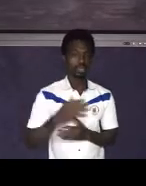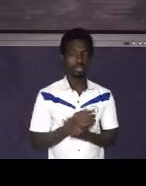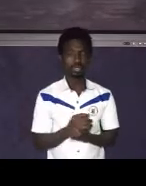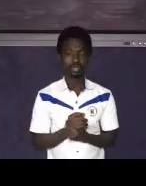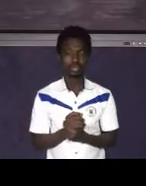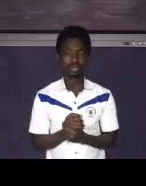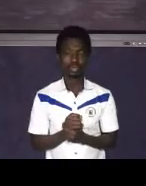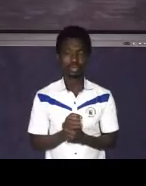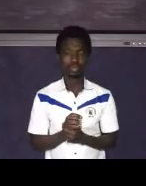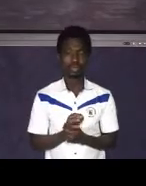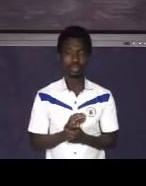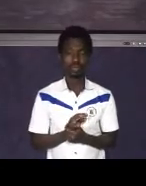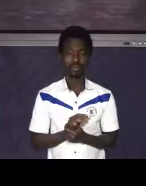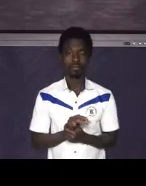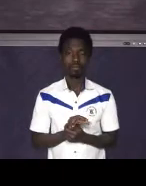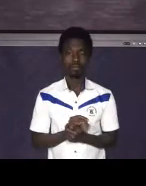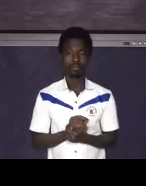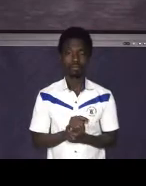of light.